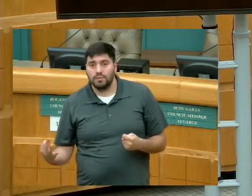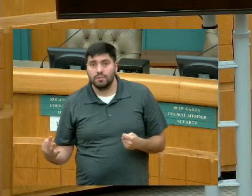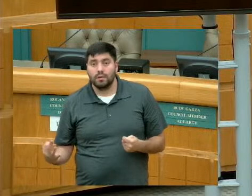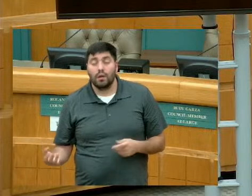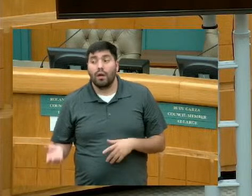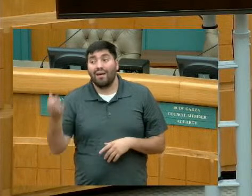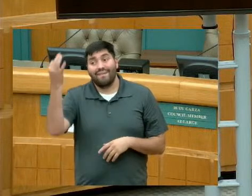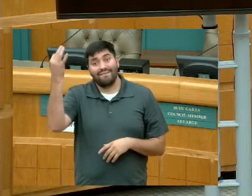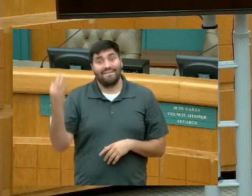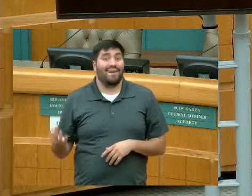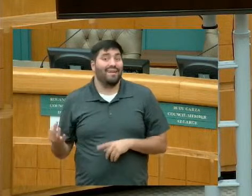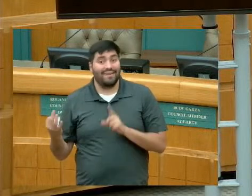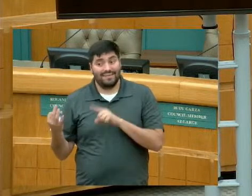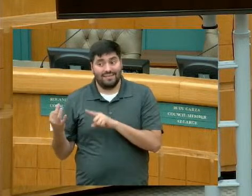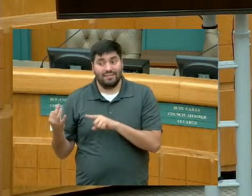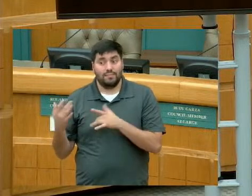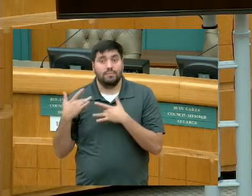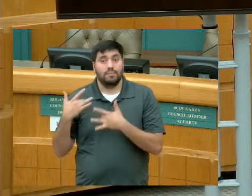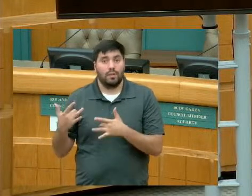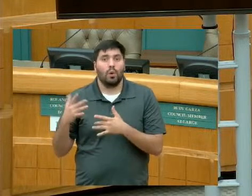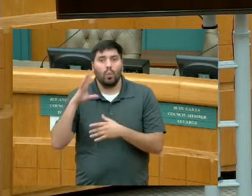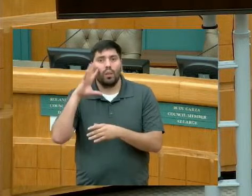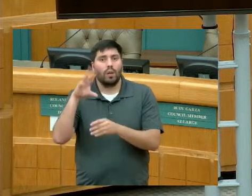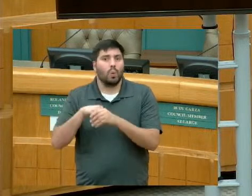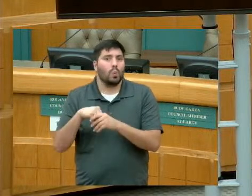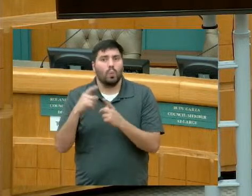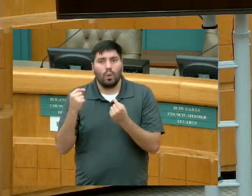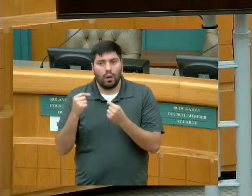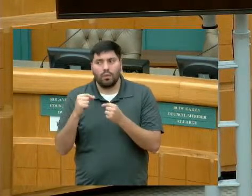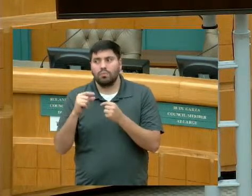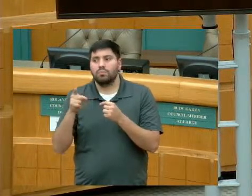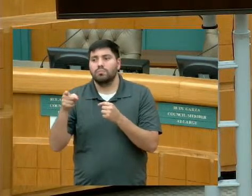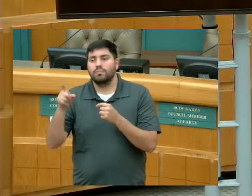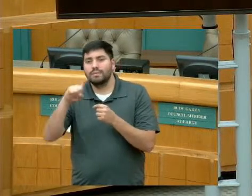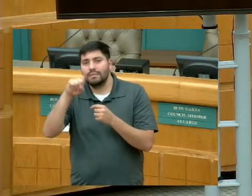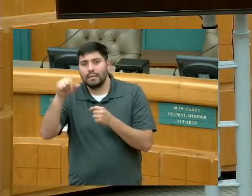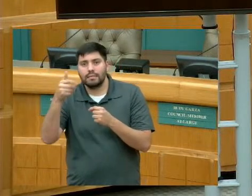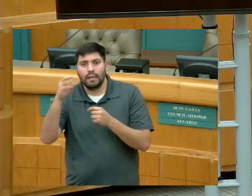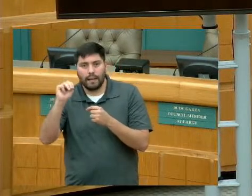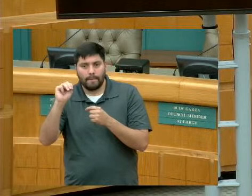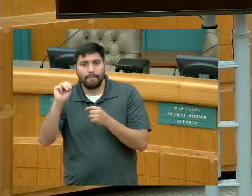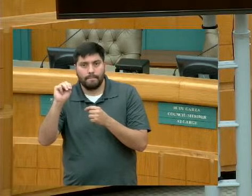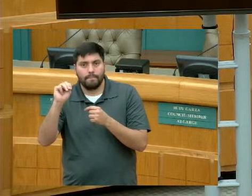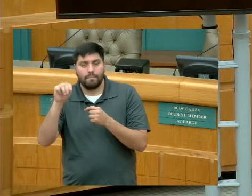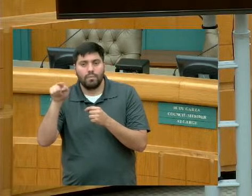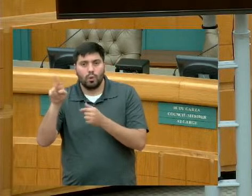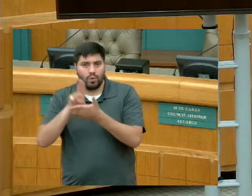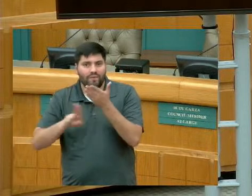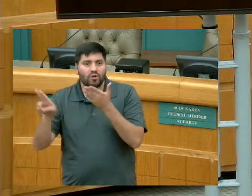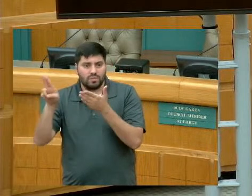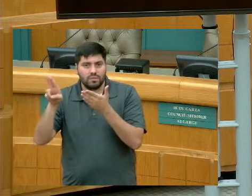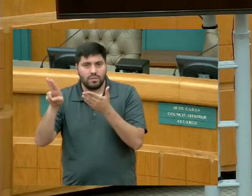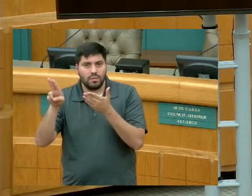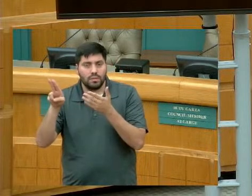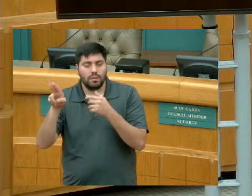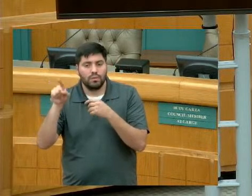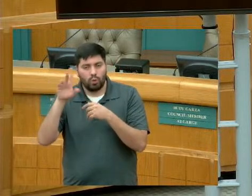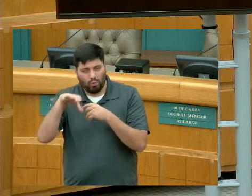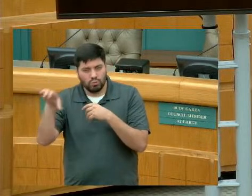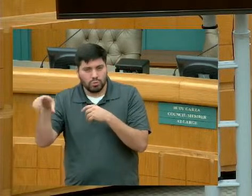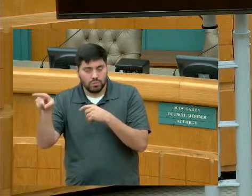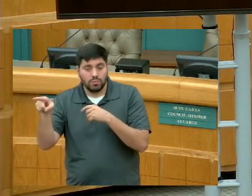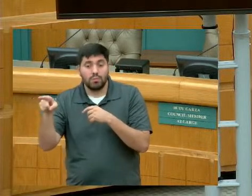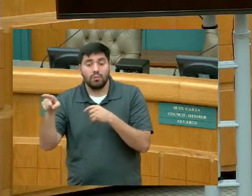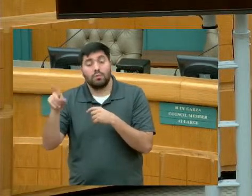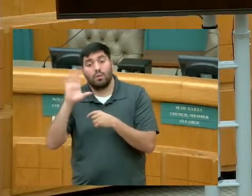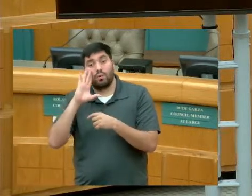Fridays. And Friday's briefings will also include the reports from Texas A&M University, Texas